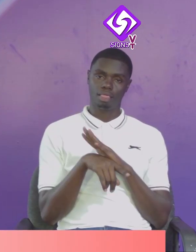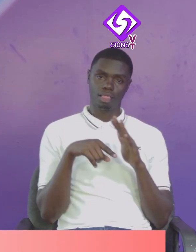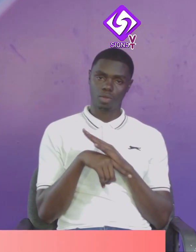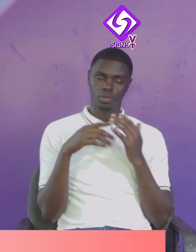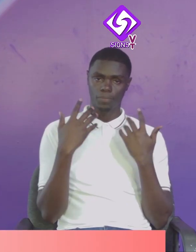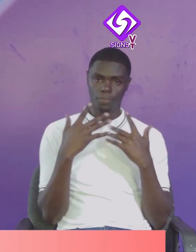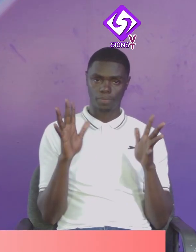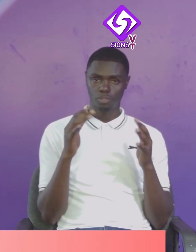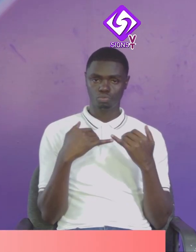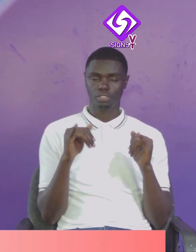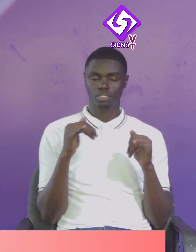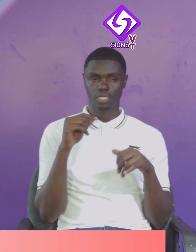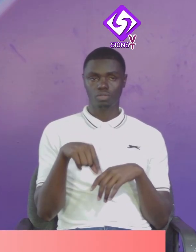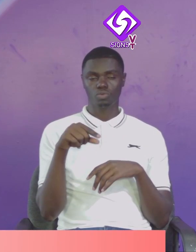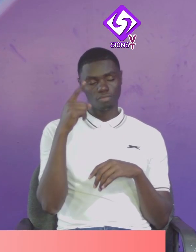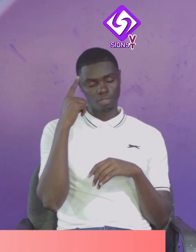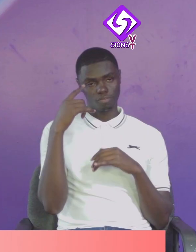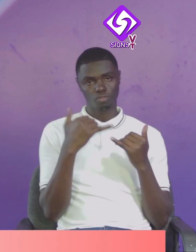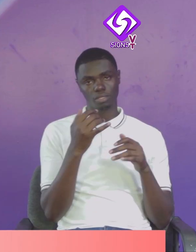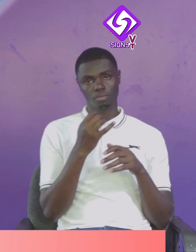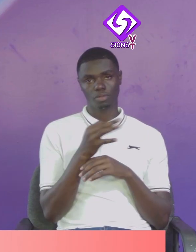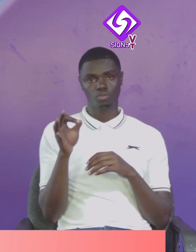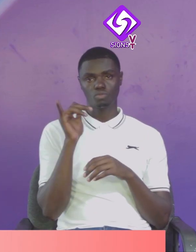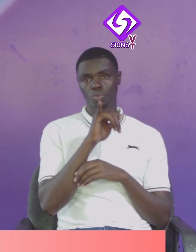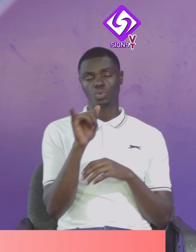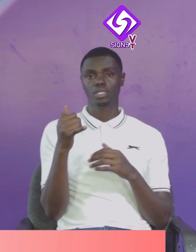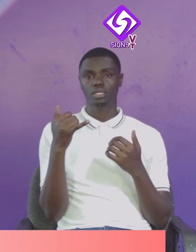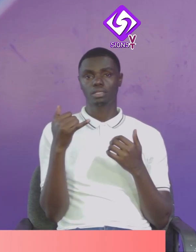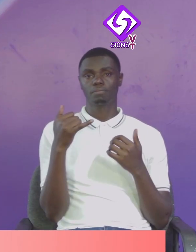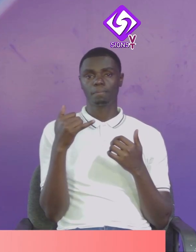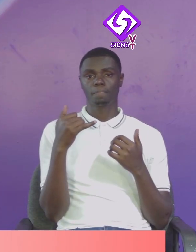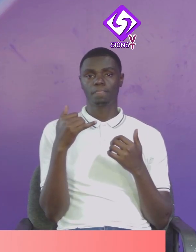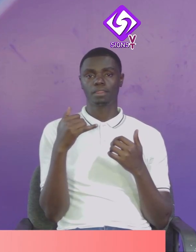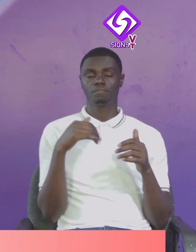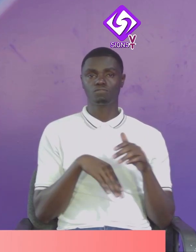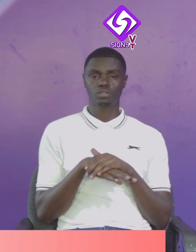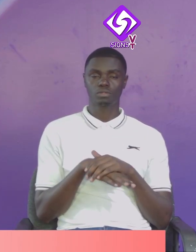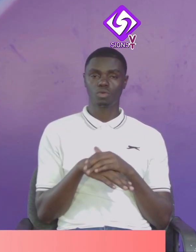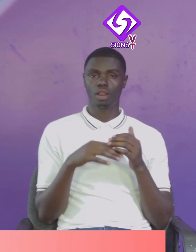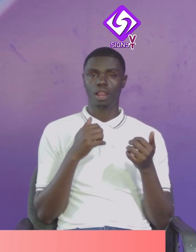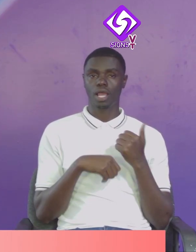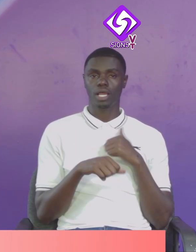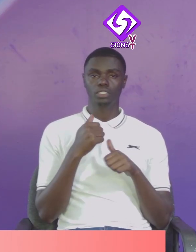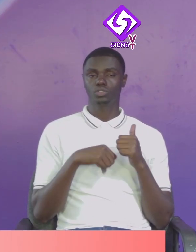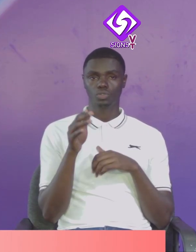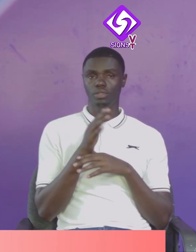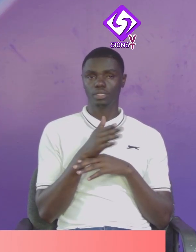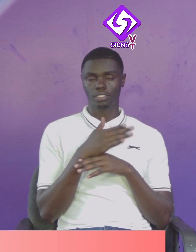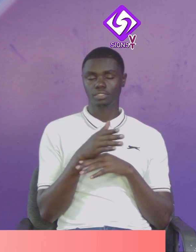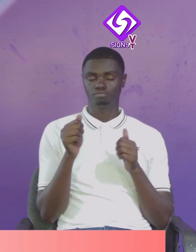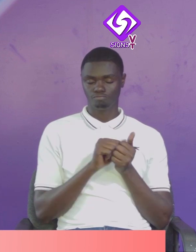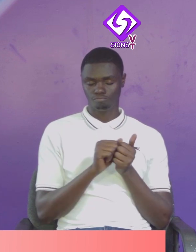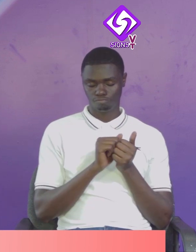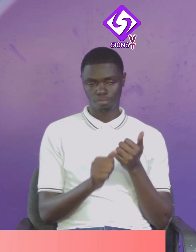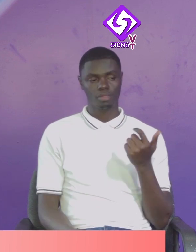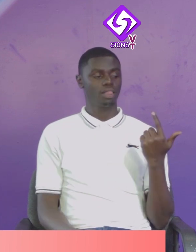to try and qualify for the playoffs. Now, those are our football actions on Thursday, ladies and gentlemen. On Friday, yesterday,